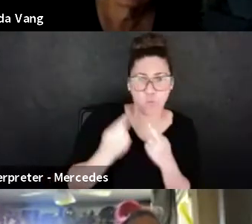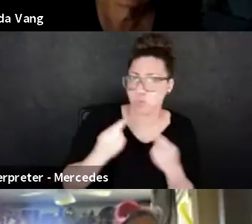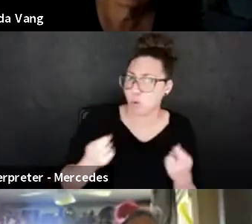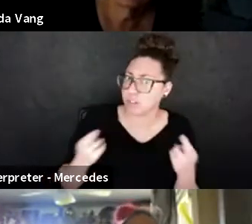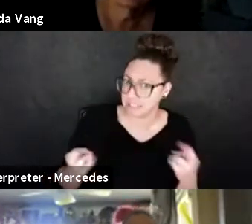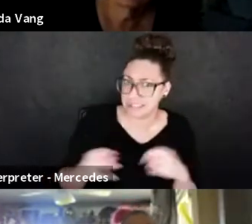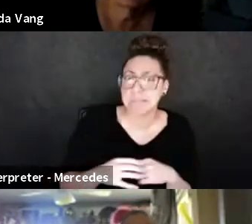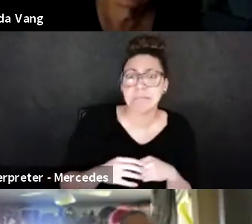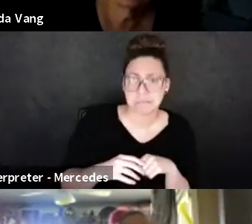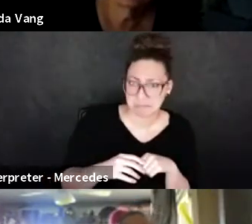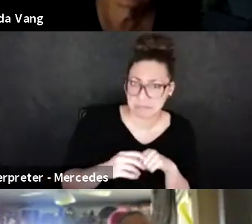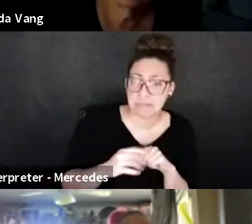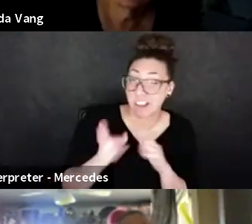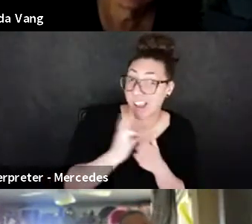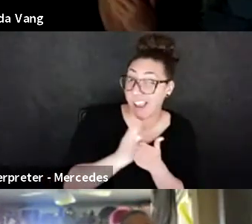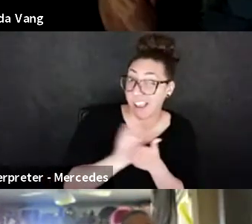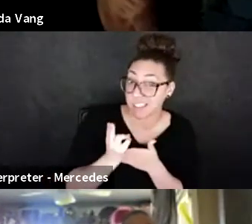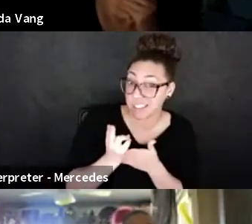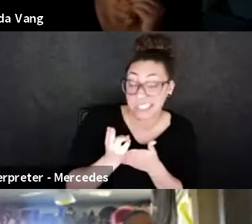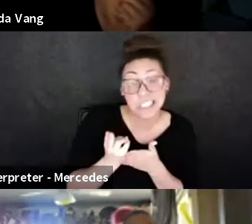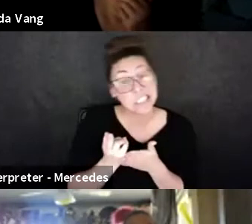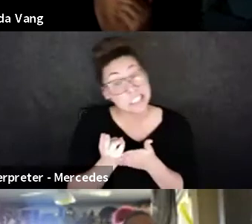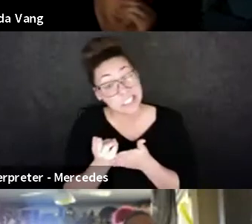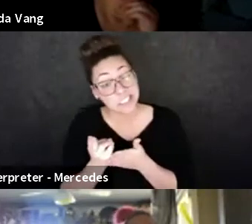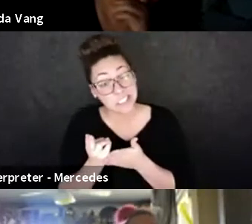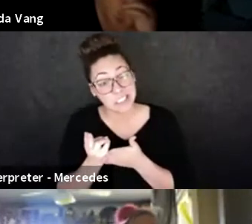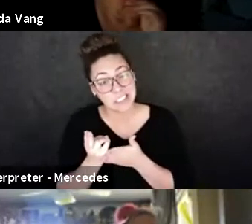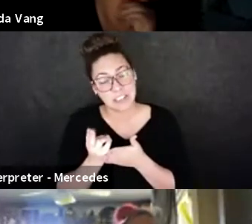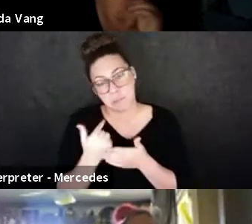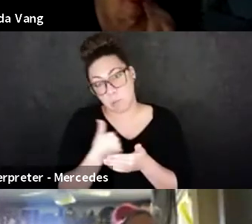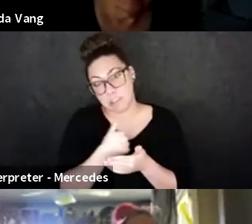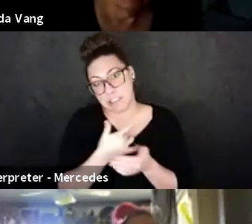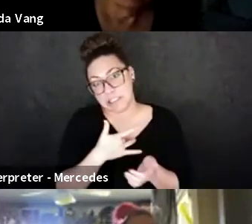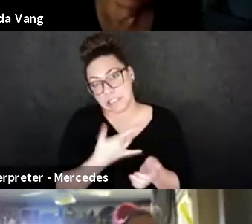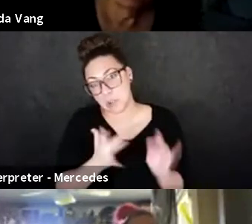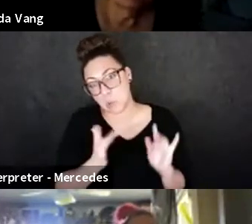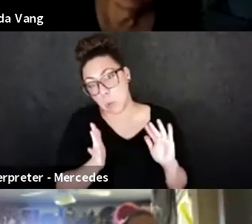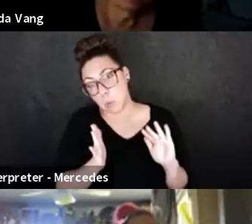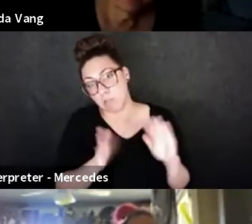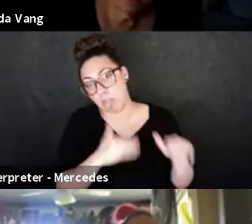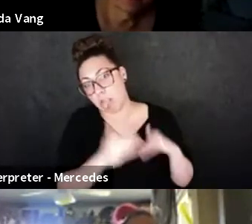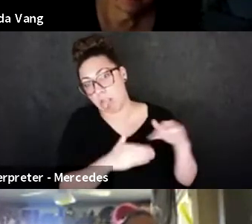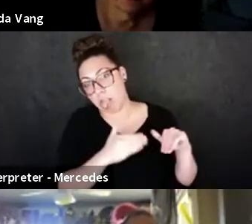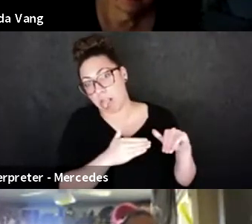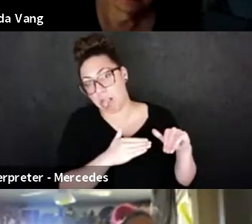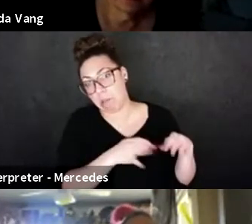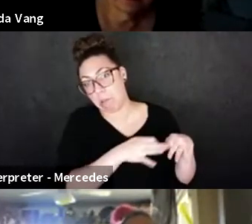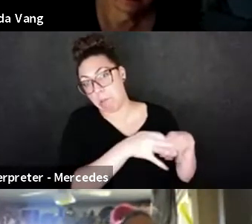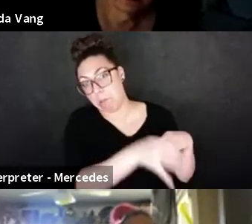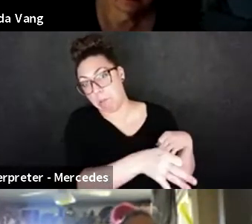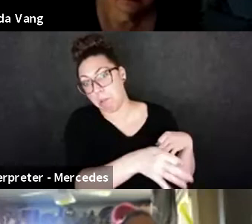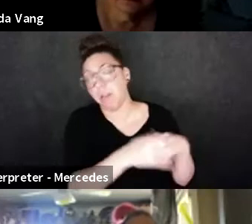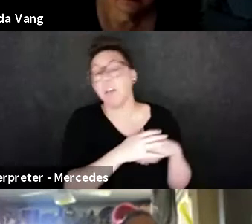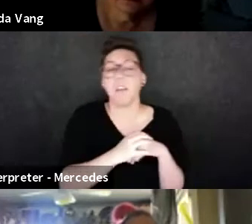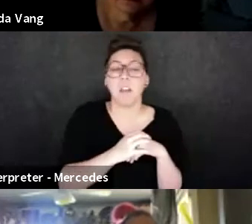resources. Quite honestly, it went on the back burner for us. If you attend the next